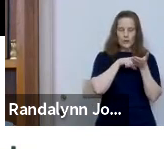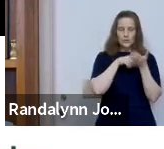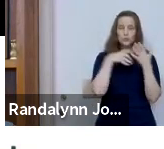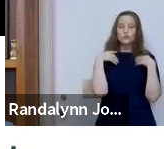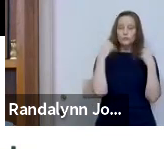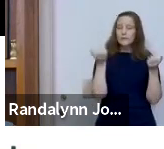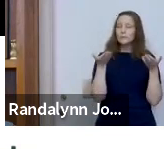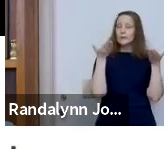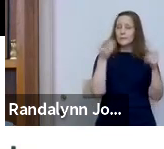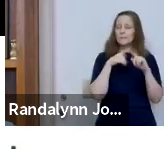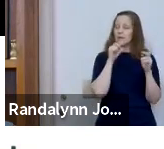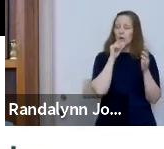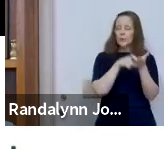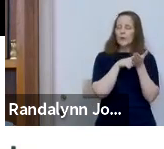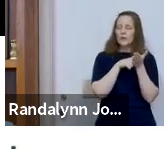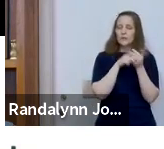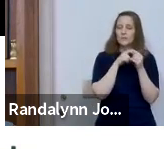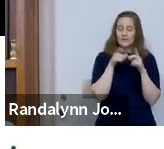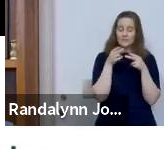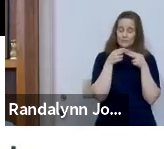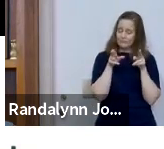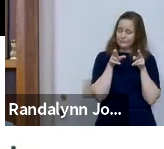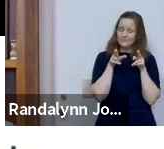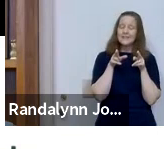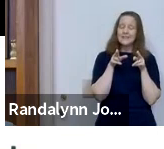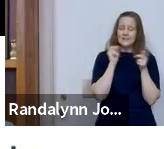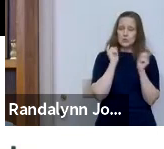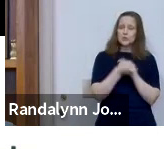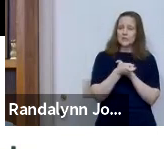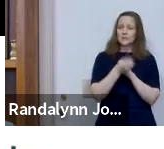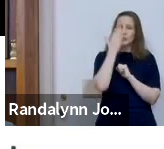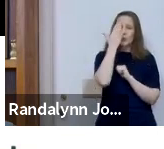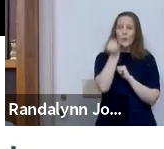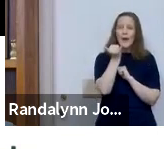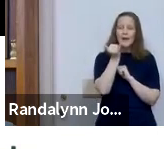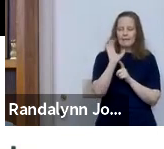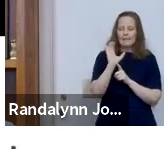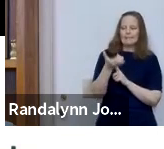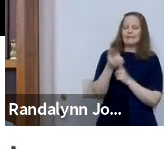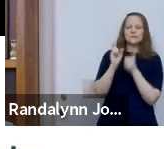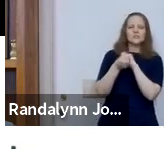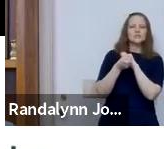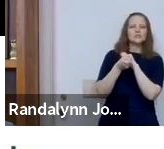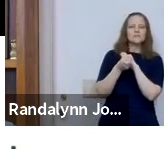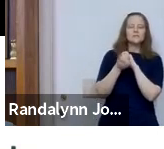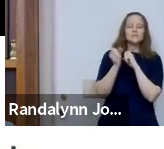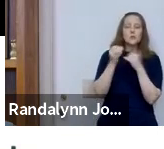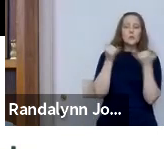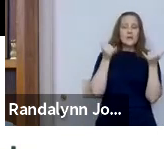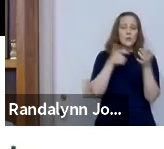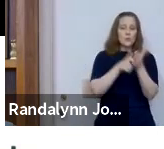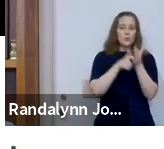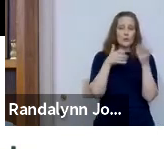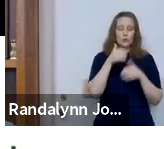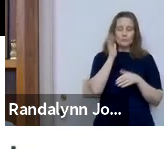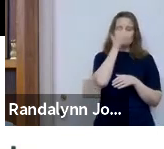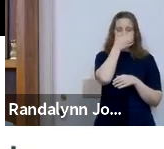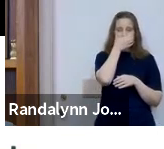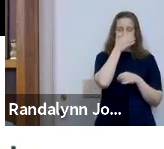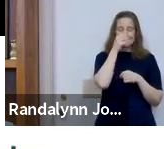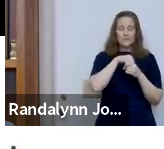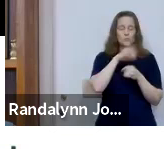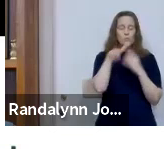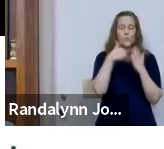recommended. That did change shortly afterwards because of the changing climate. So face coverings are now required at UNT in all